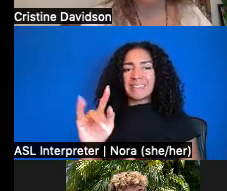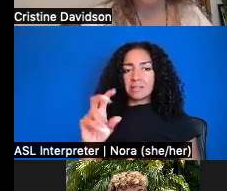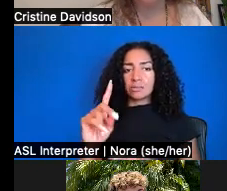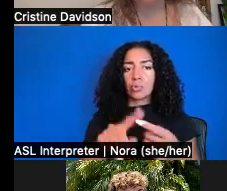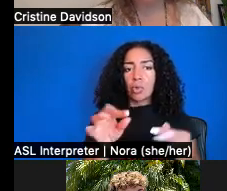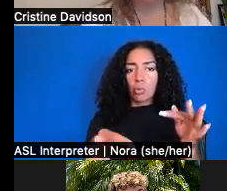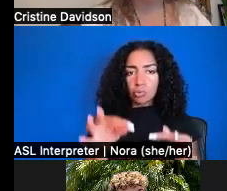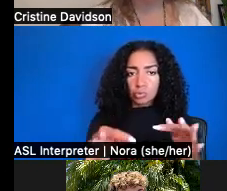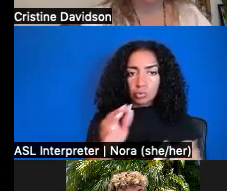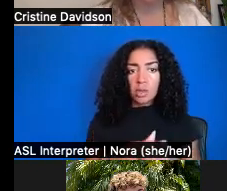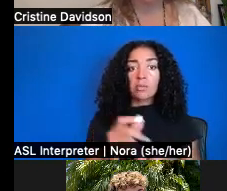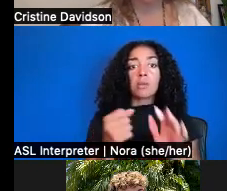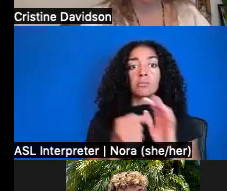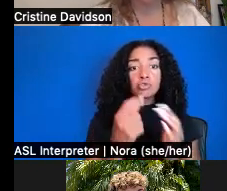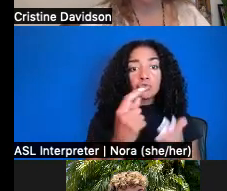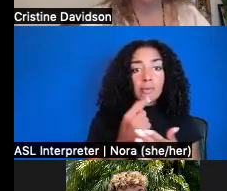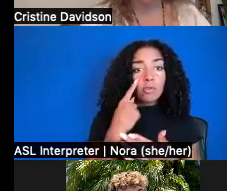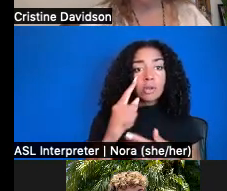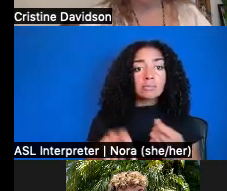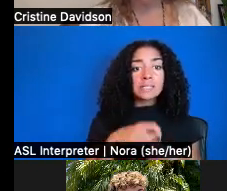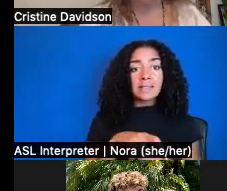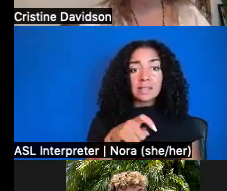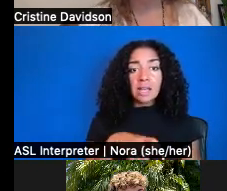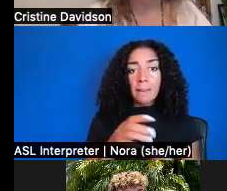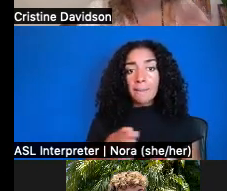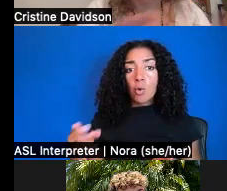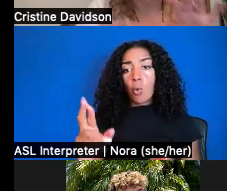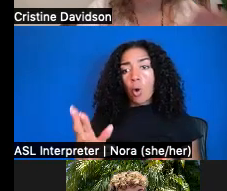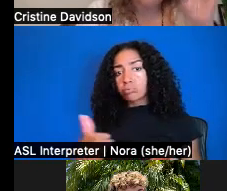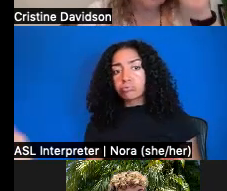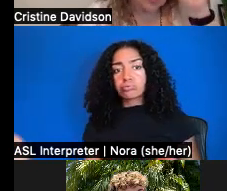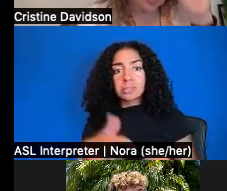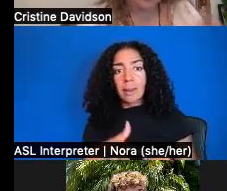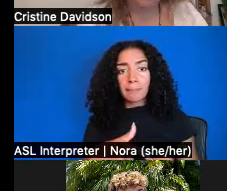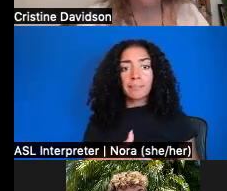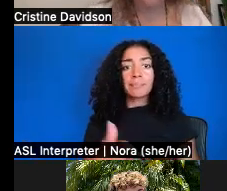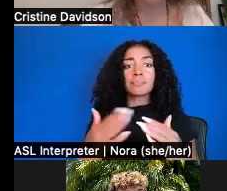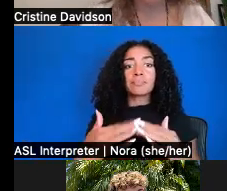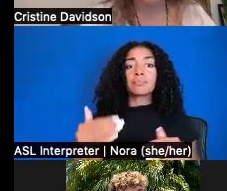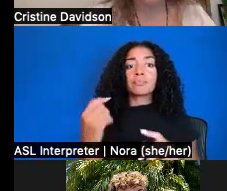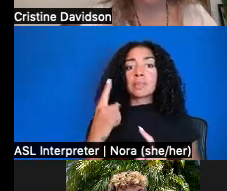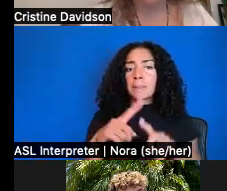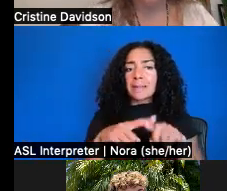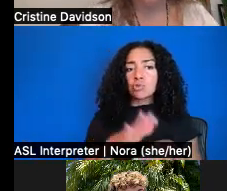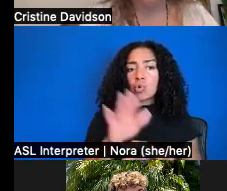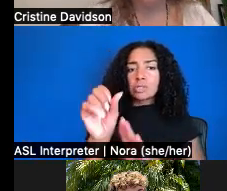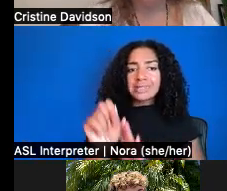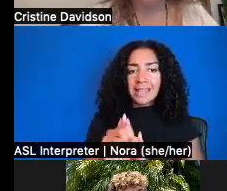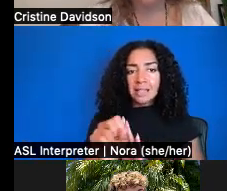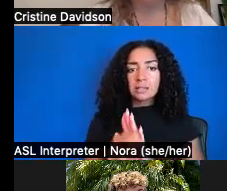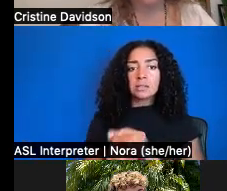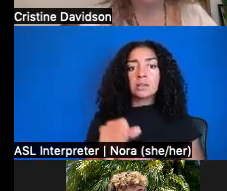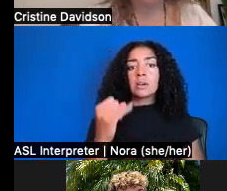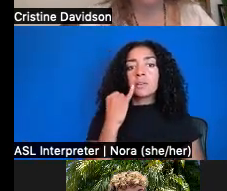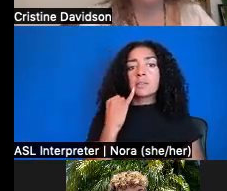be psychopathic personality or sexually dangerous. Your state may be a little bit different. You can check into it.